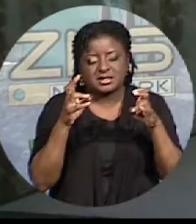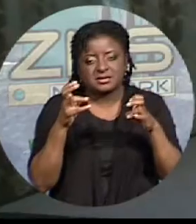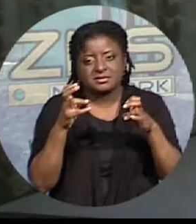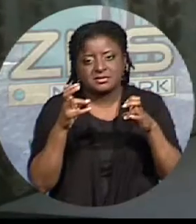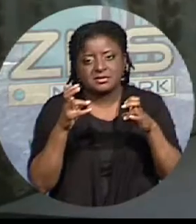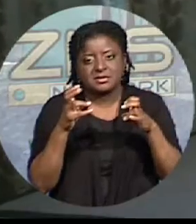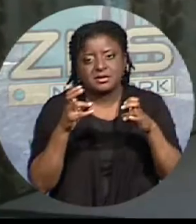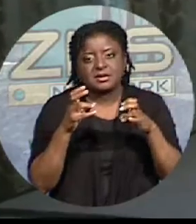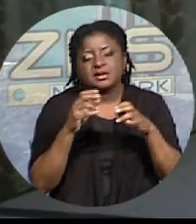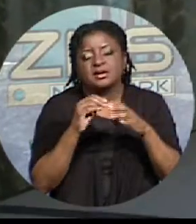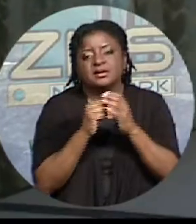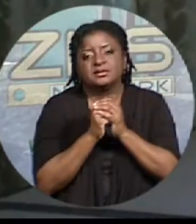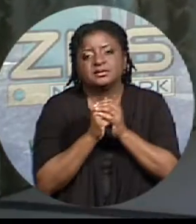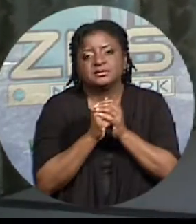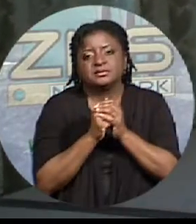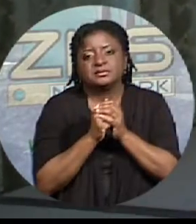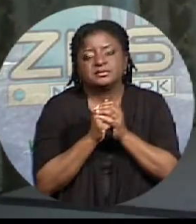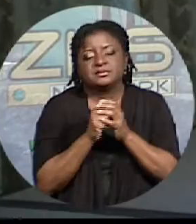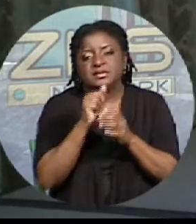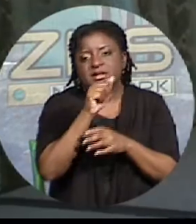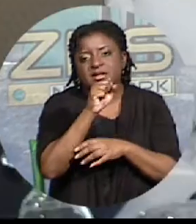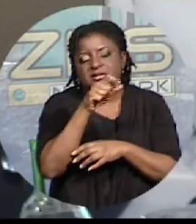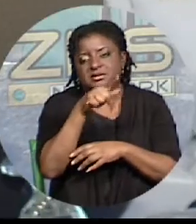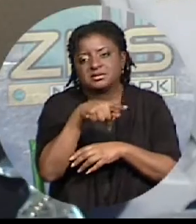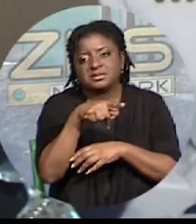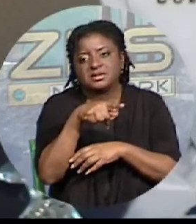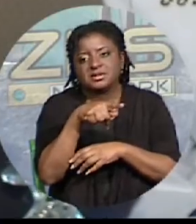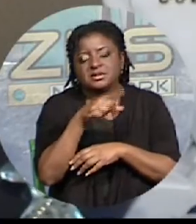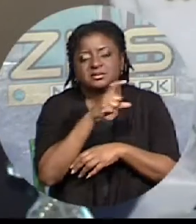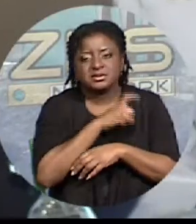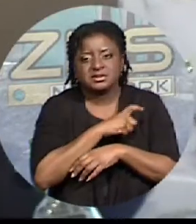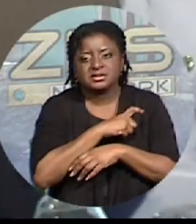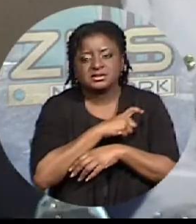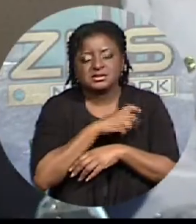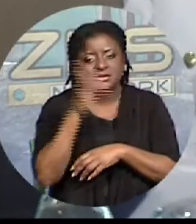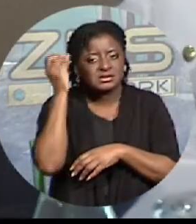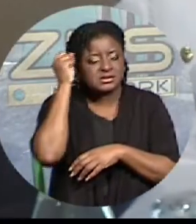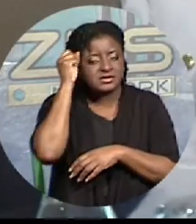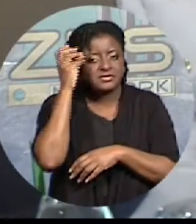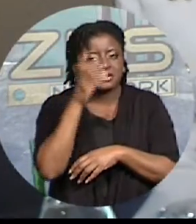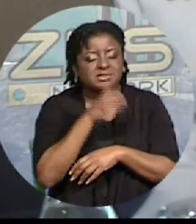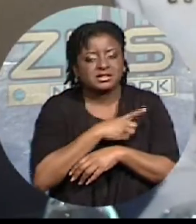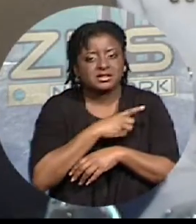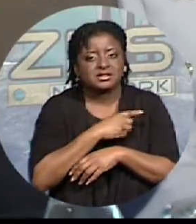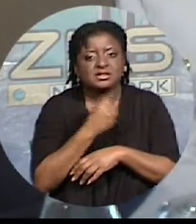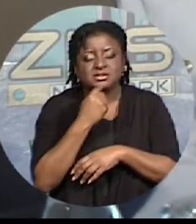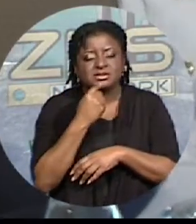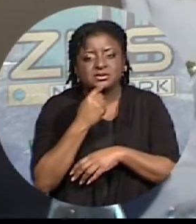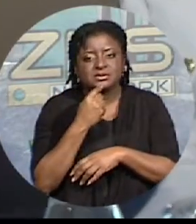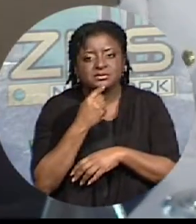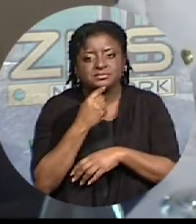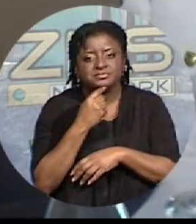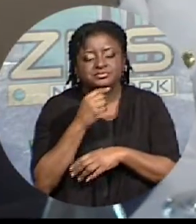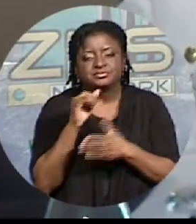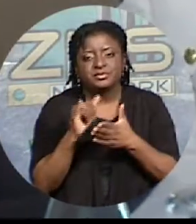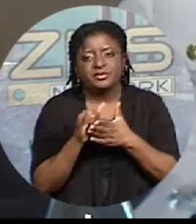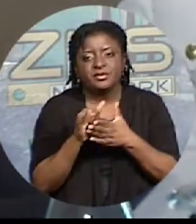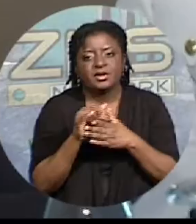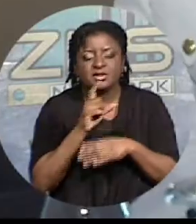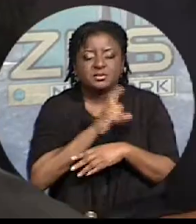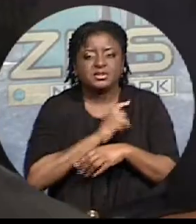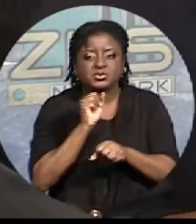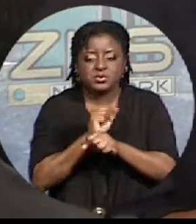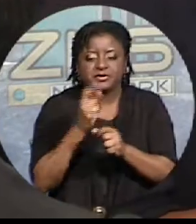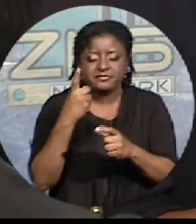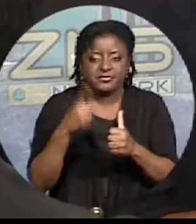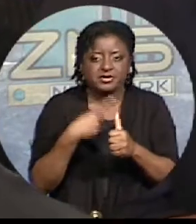violence. Assistant Commissioner of Police Stephen Dean was among the presenters. He told participants that the police works first to prevent